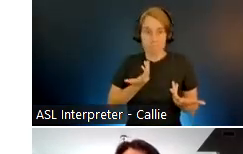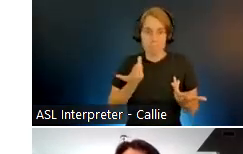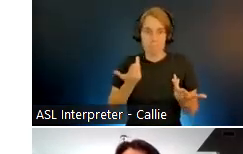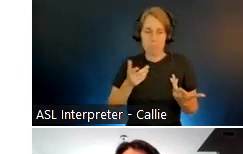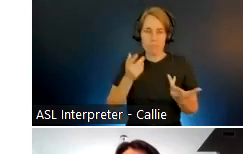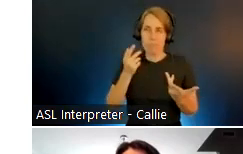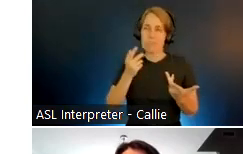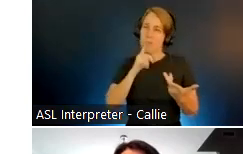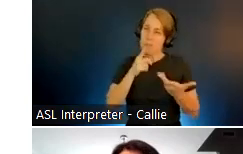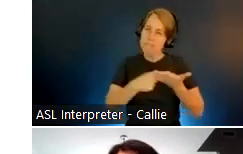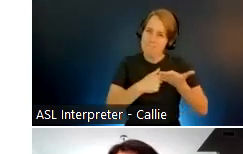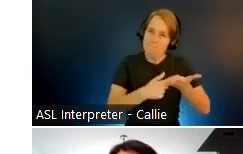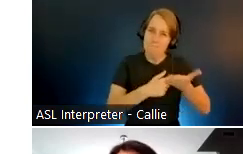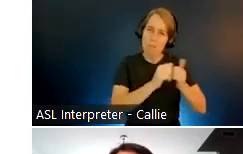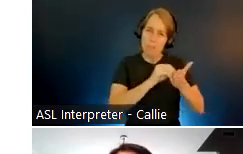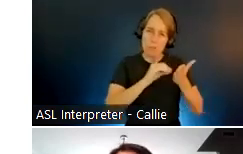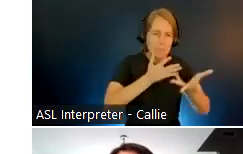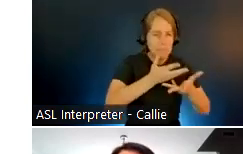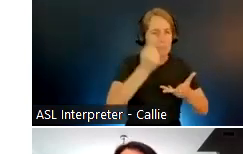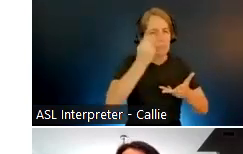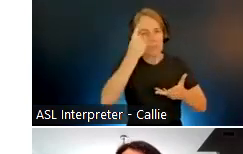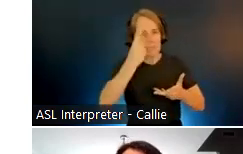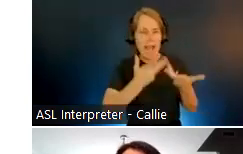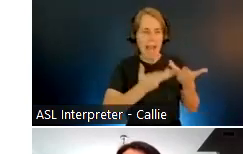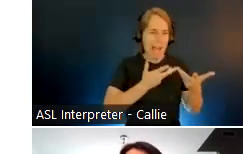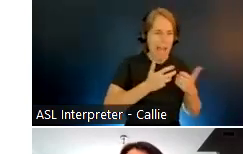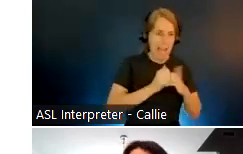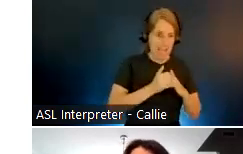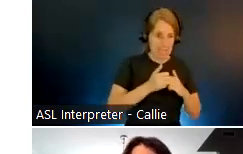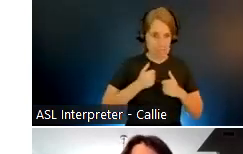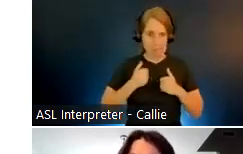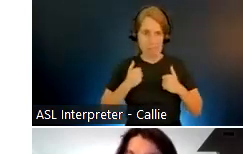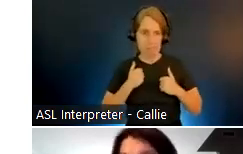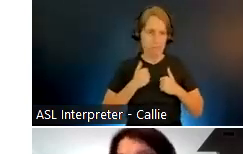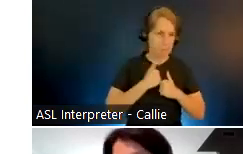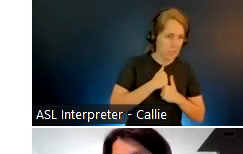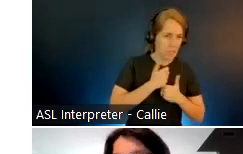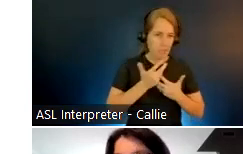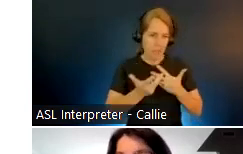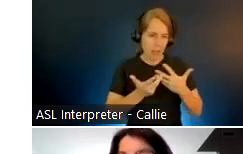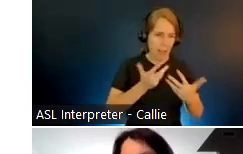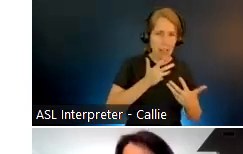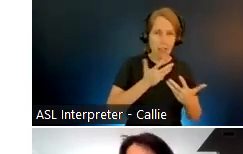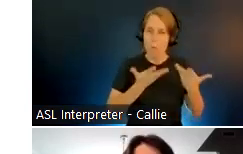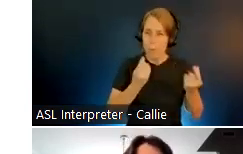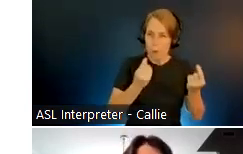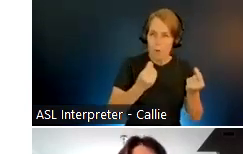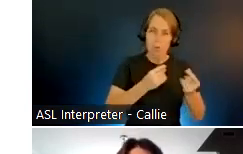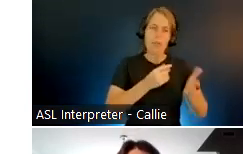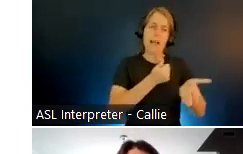has someone that they can talk through that and kind of figure out if that's something they would want or need to do in the